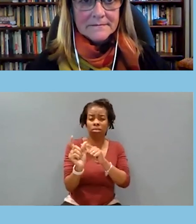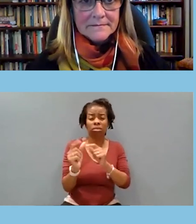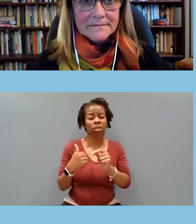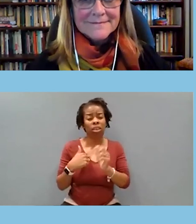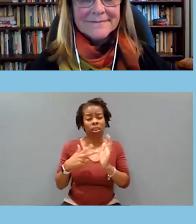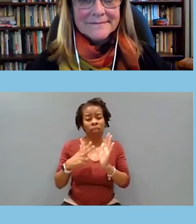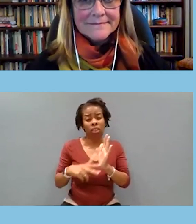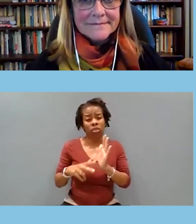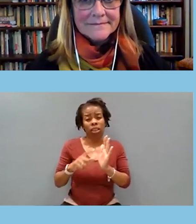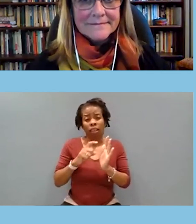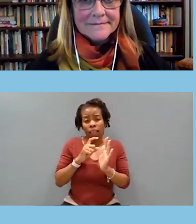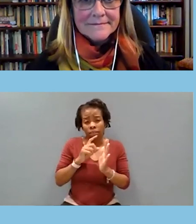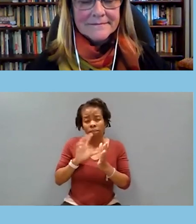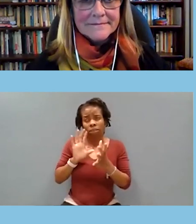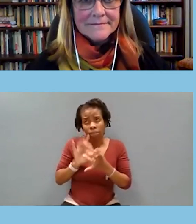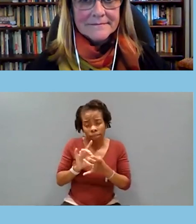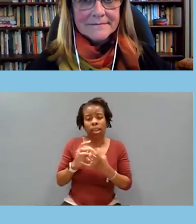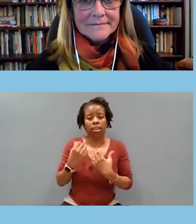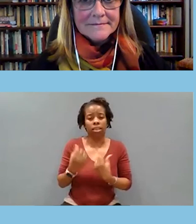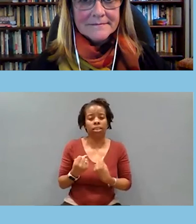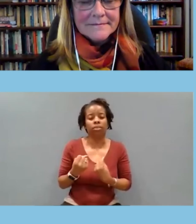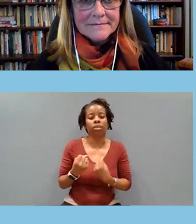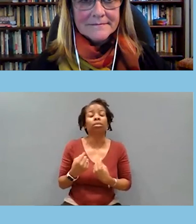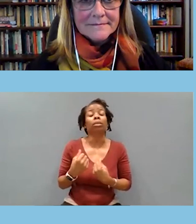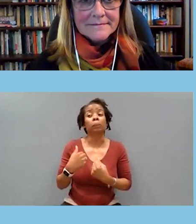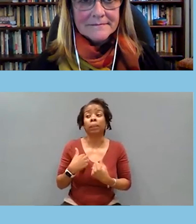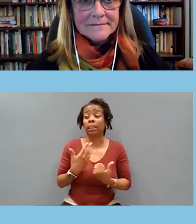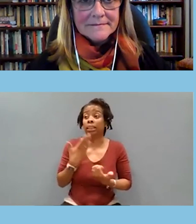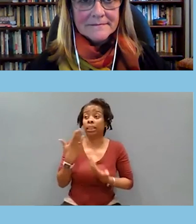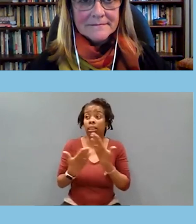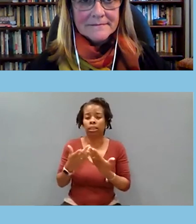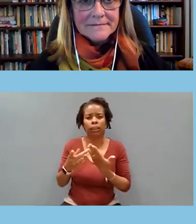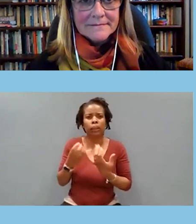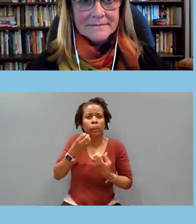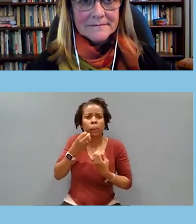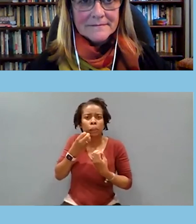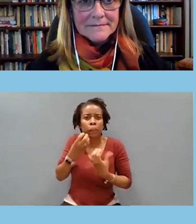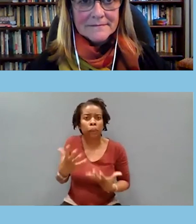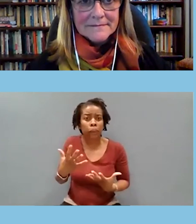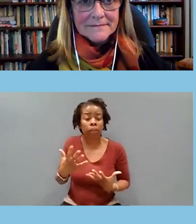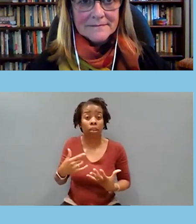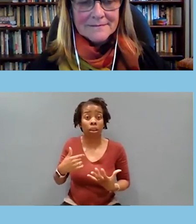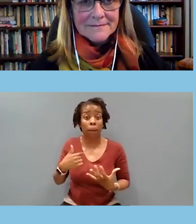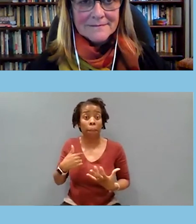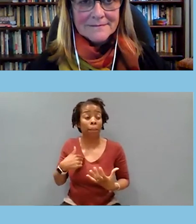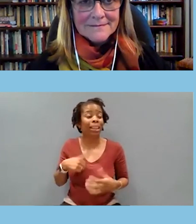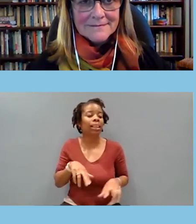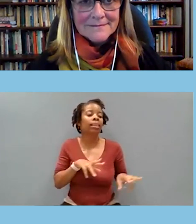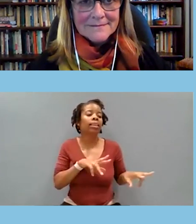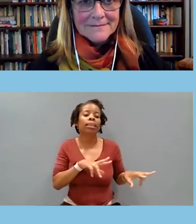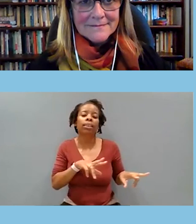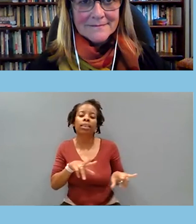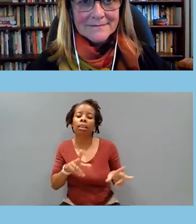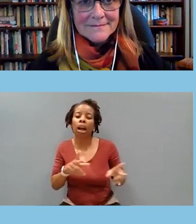beautiful. And I remember watching that back and being like, oh no, I can't use that. It, you